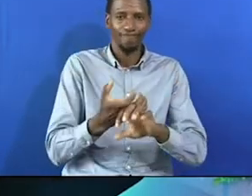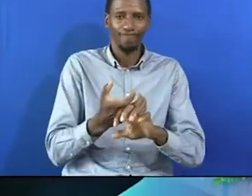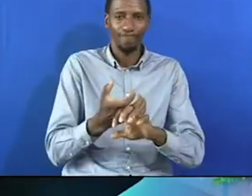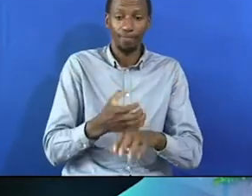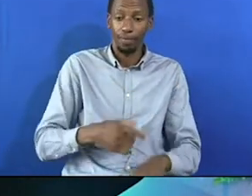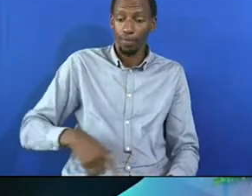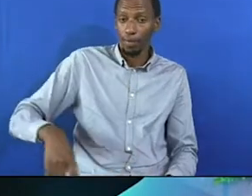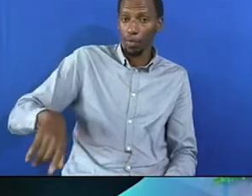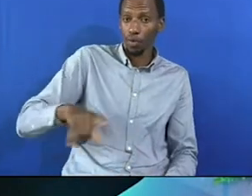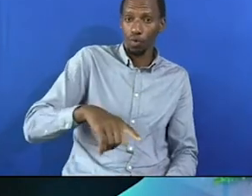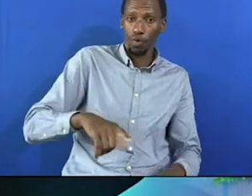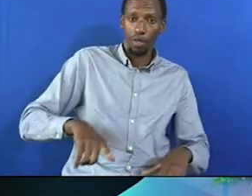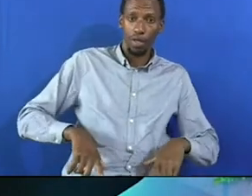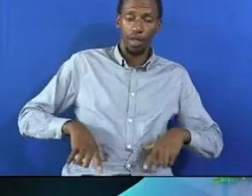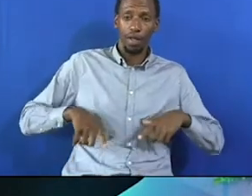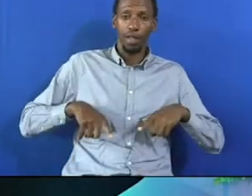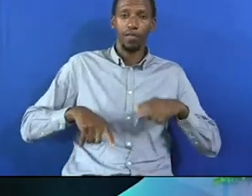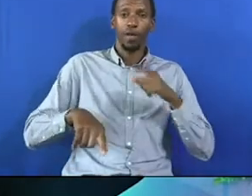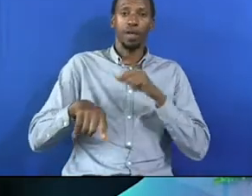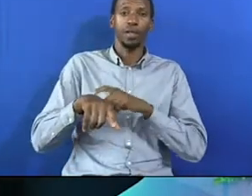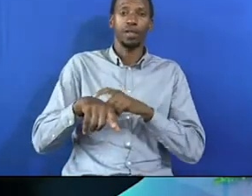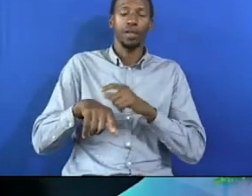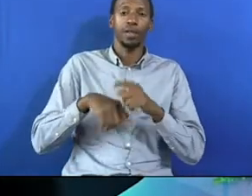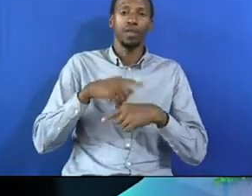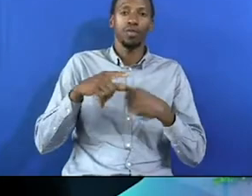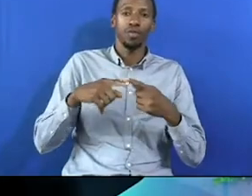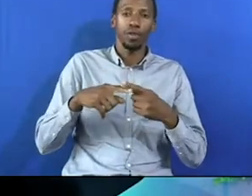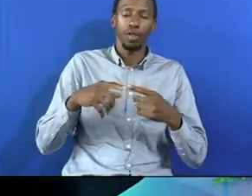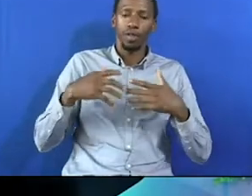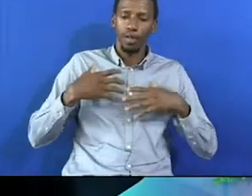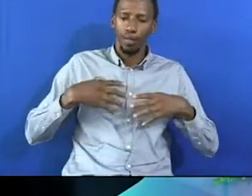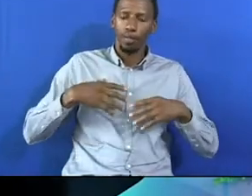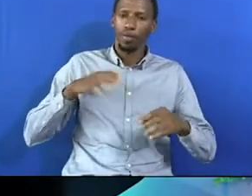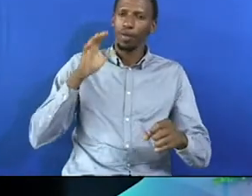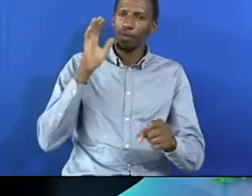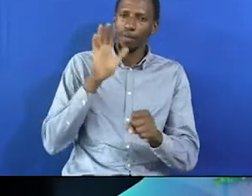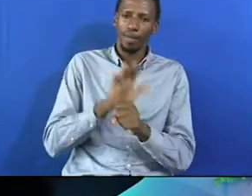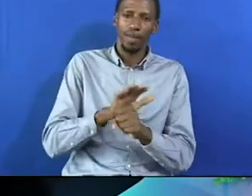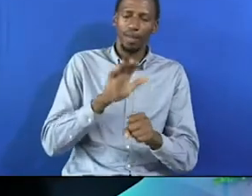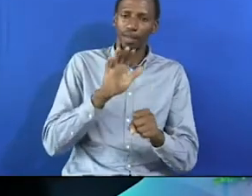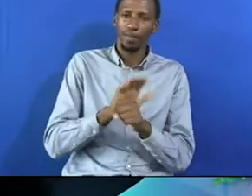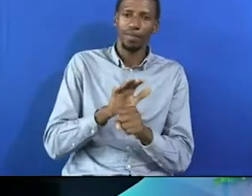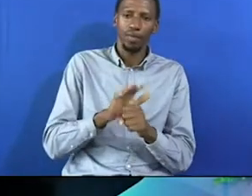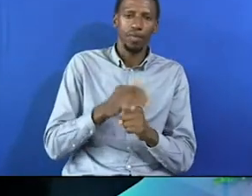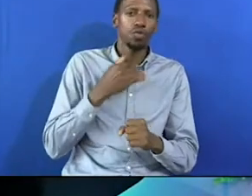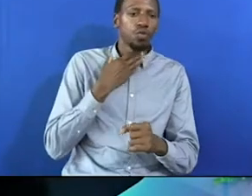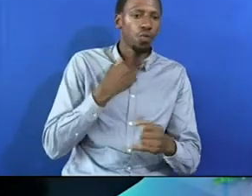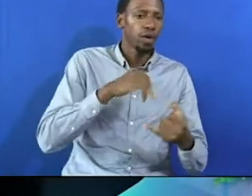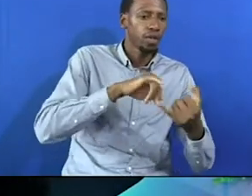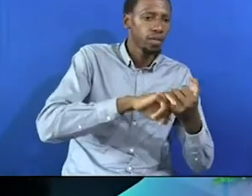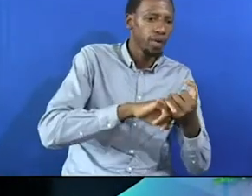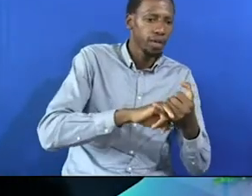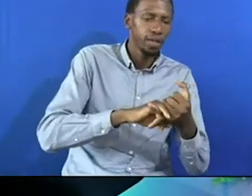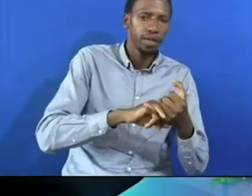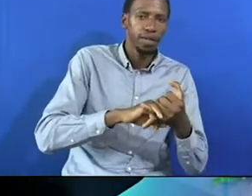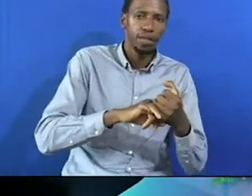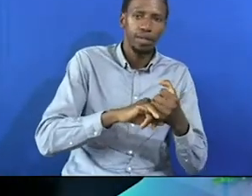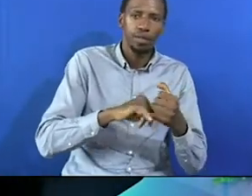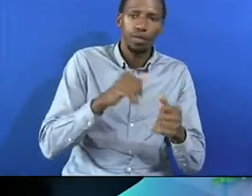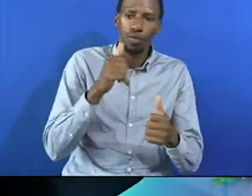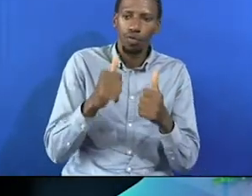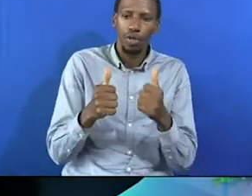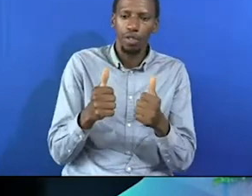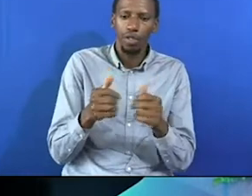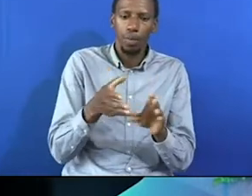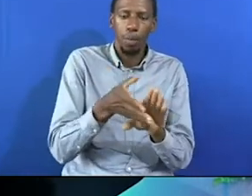We live at a time when many people want a kind of marriage that is easy to